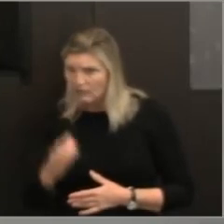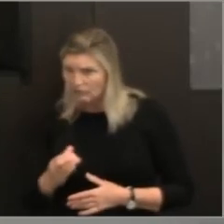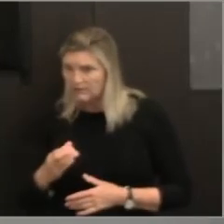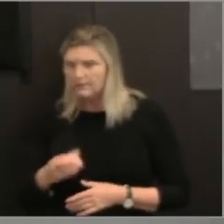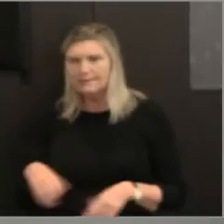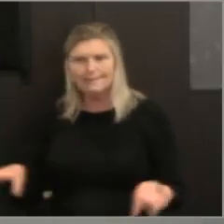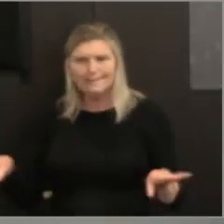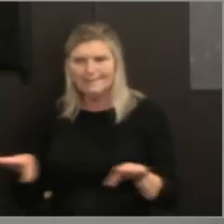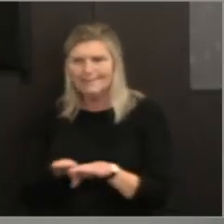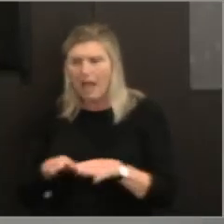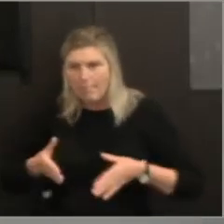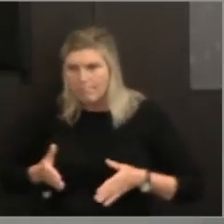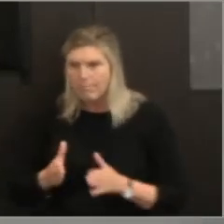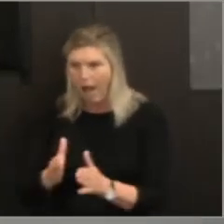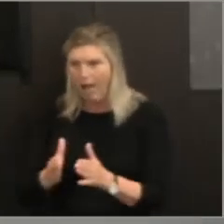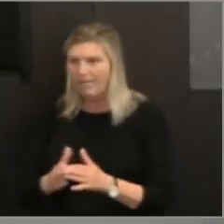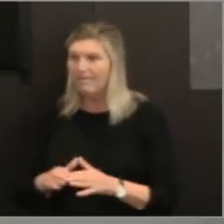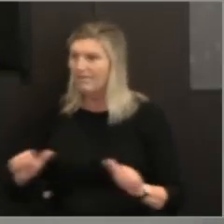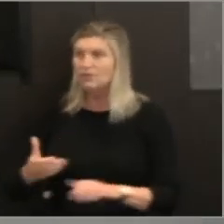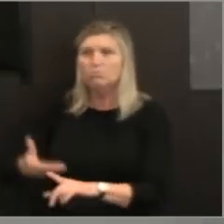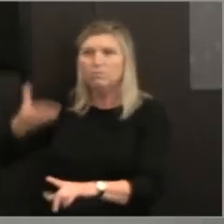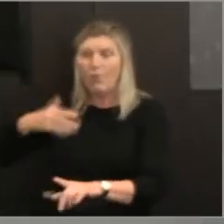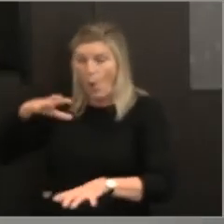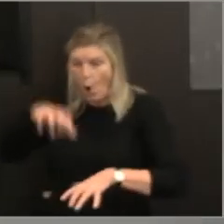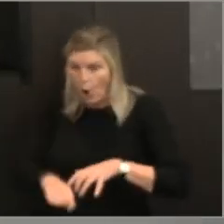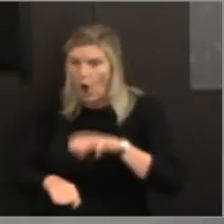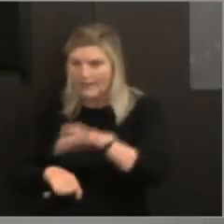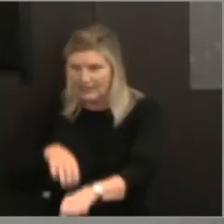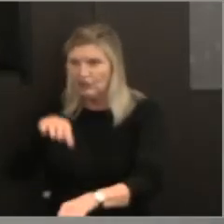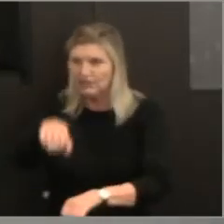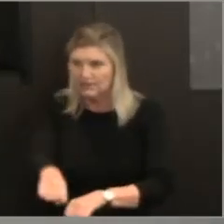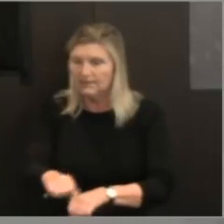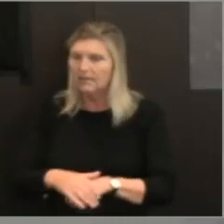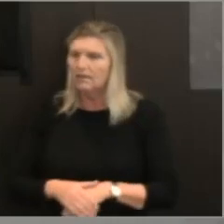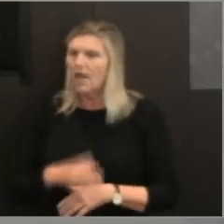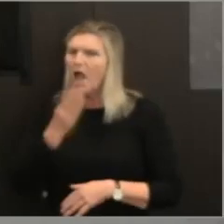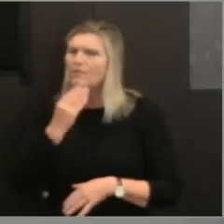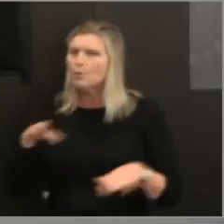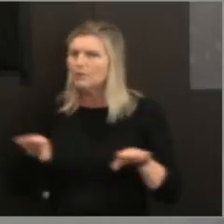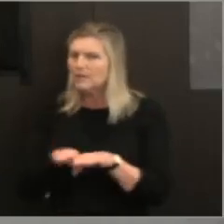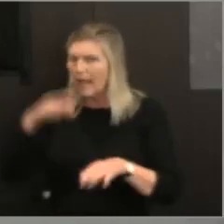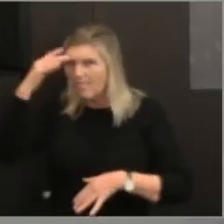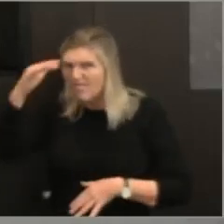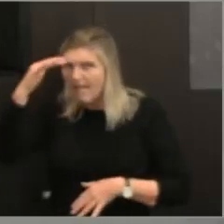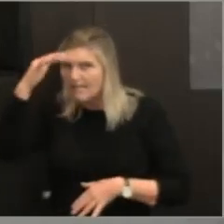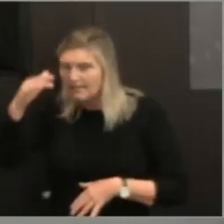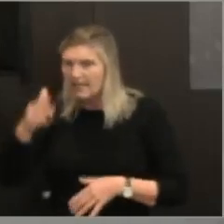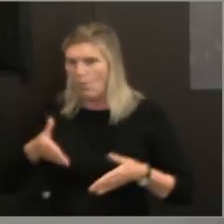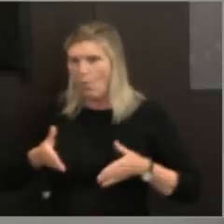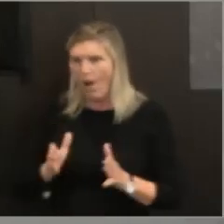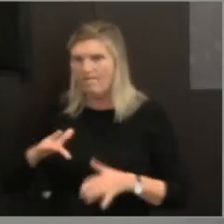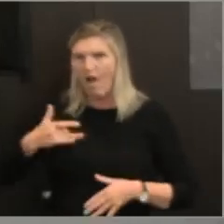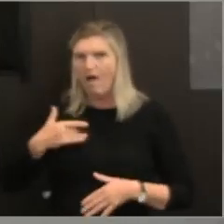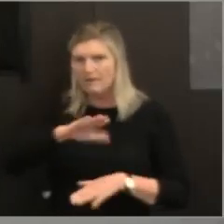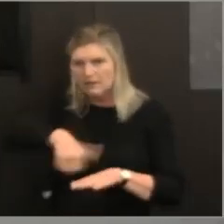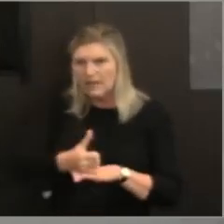same trajectory of colonisation and have employed similar ideologies and practices.